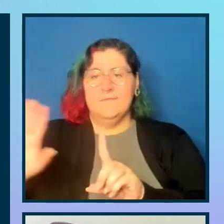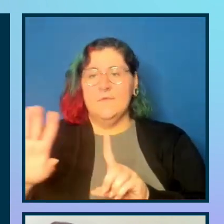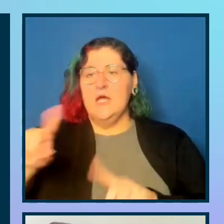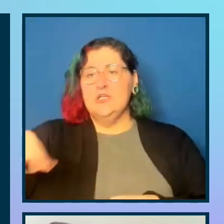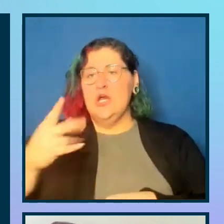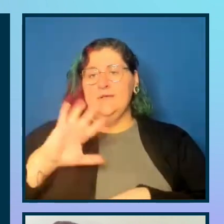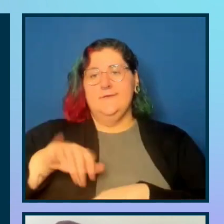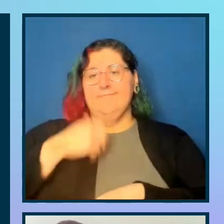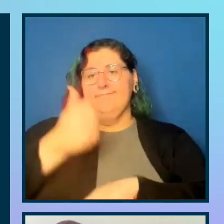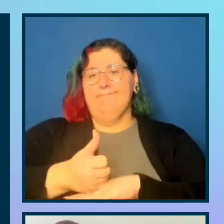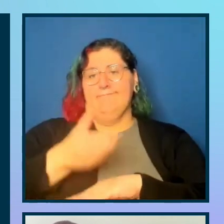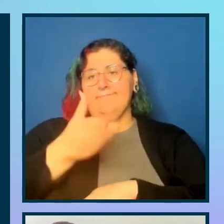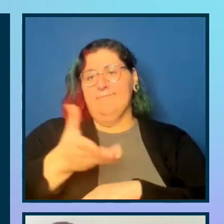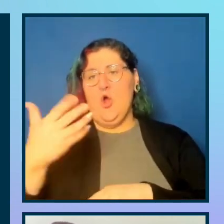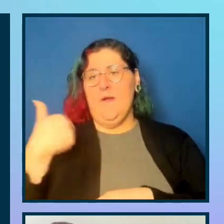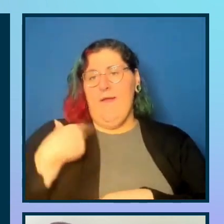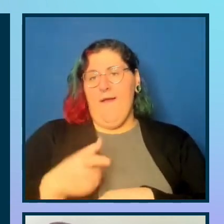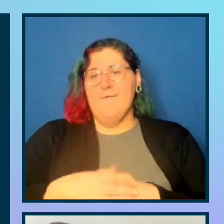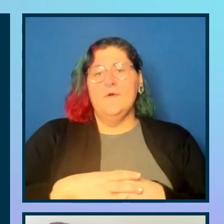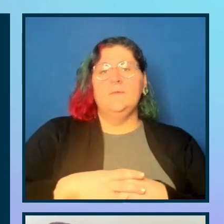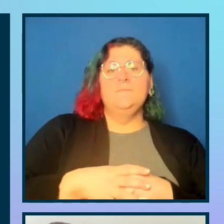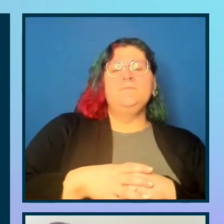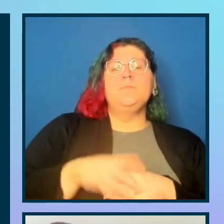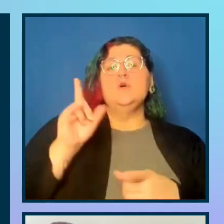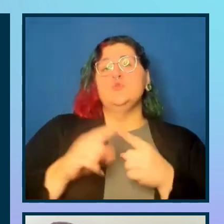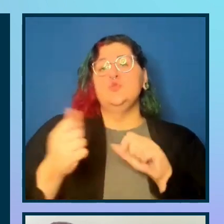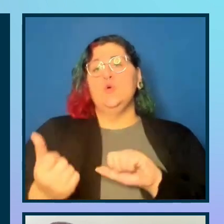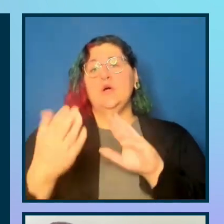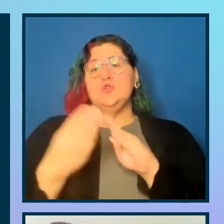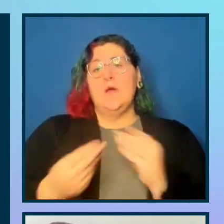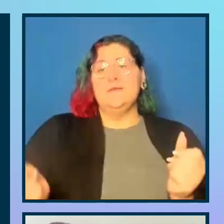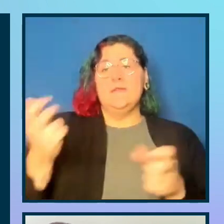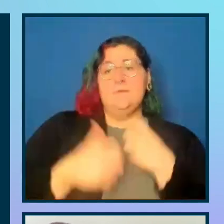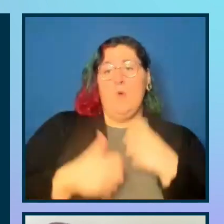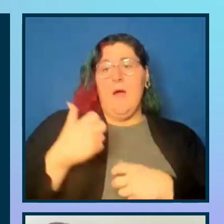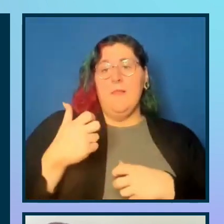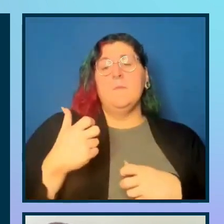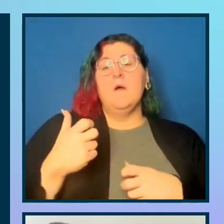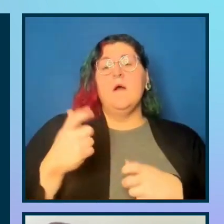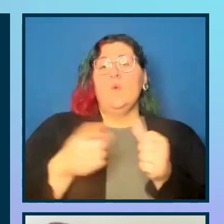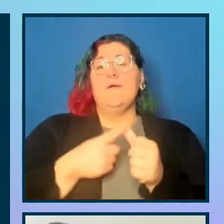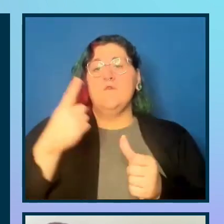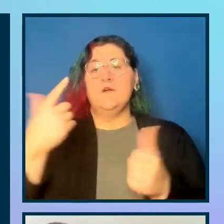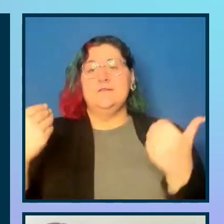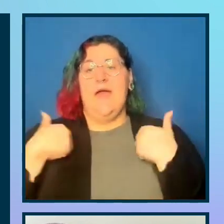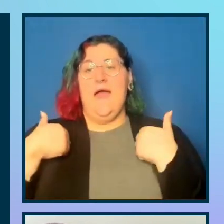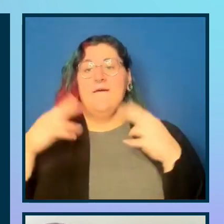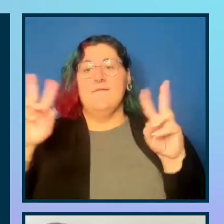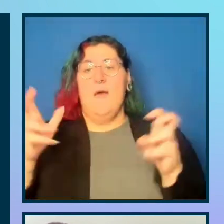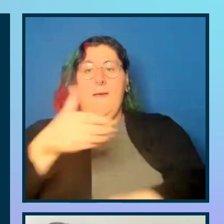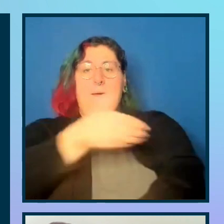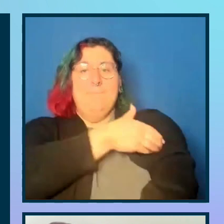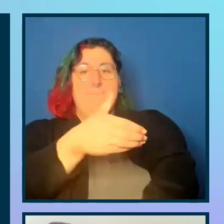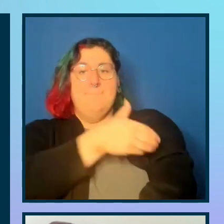Firefox add-on store. So to address this problem, we first have the power select, and then we have in the